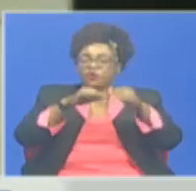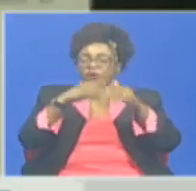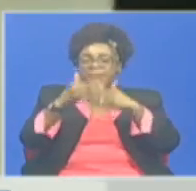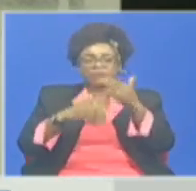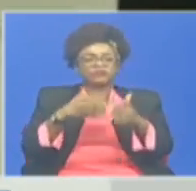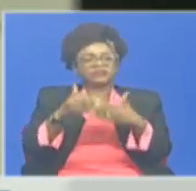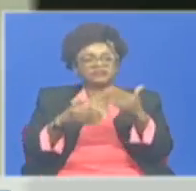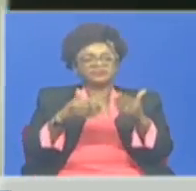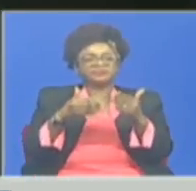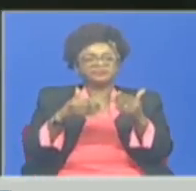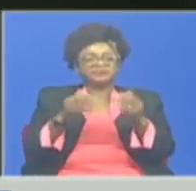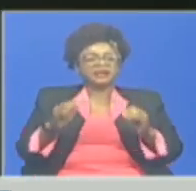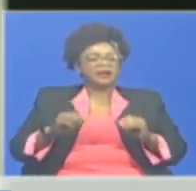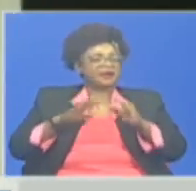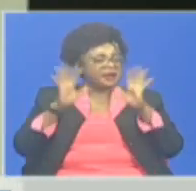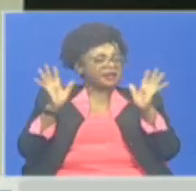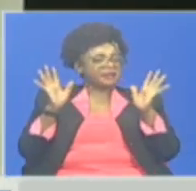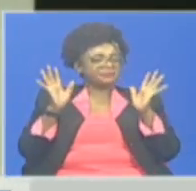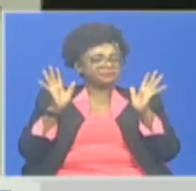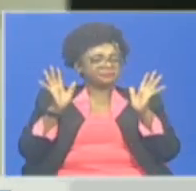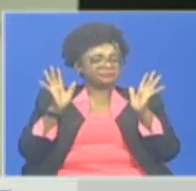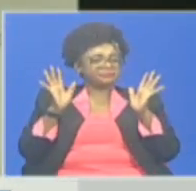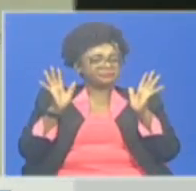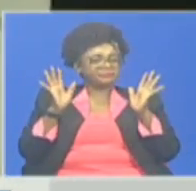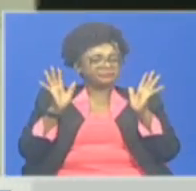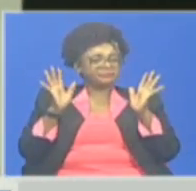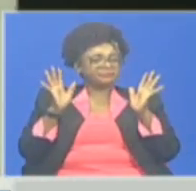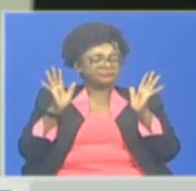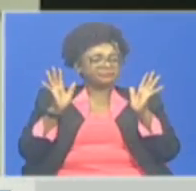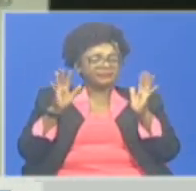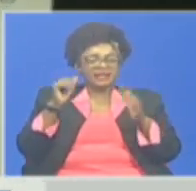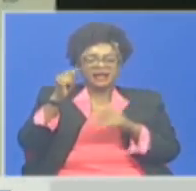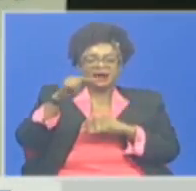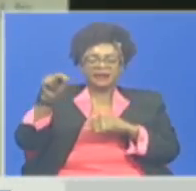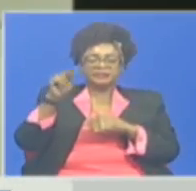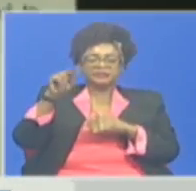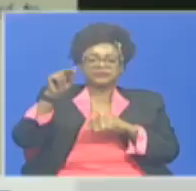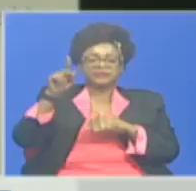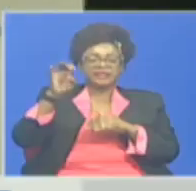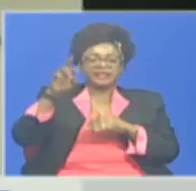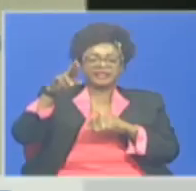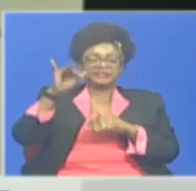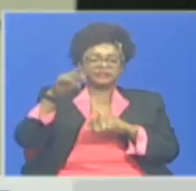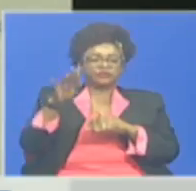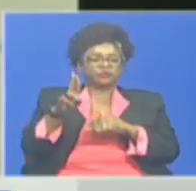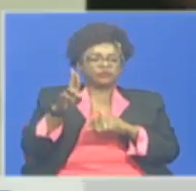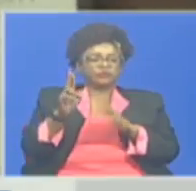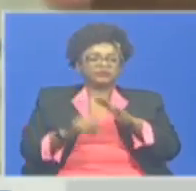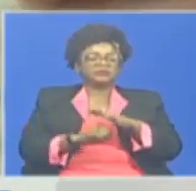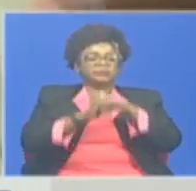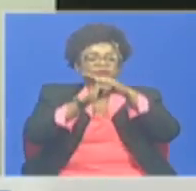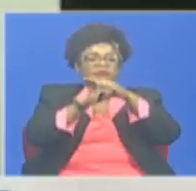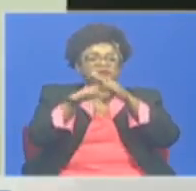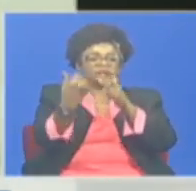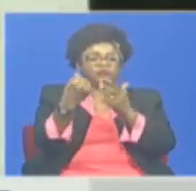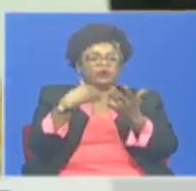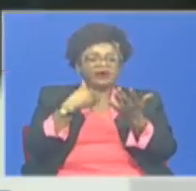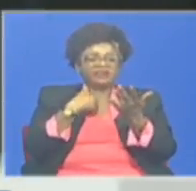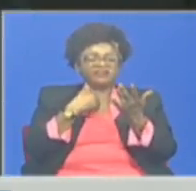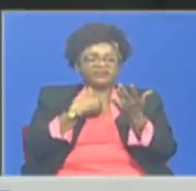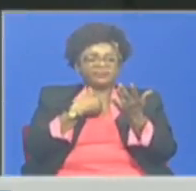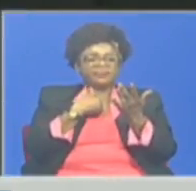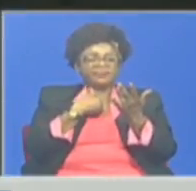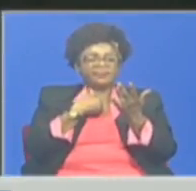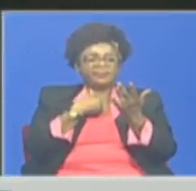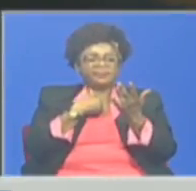It is very clear that Anne Rito purported to place